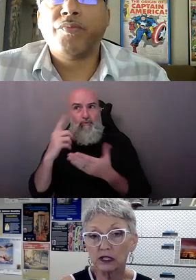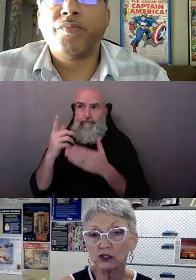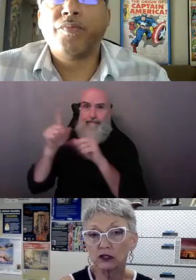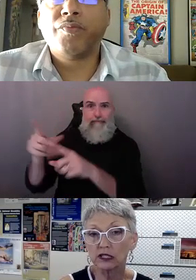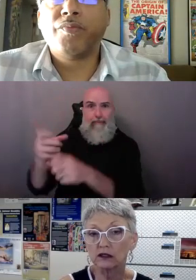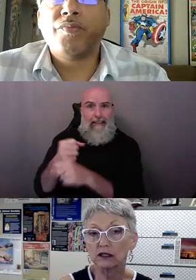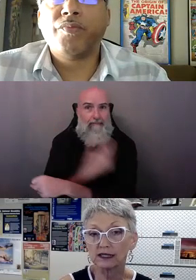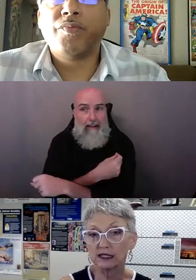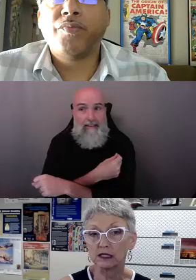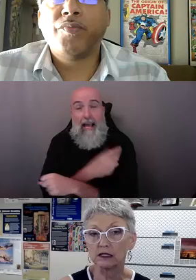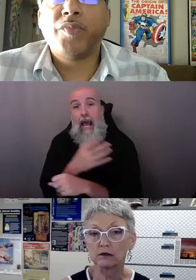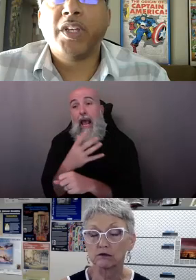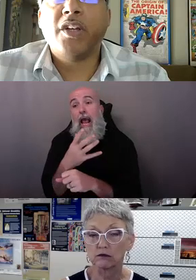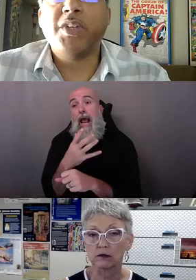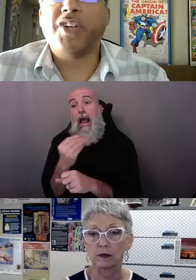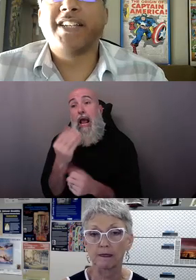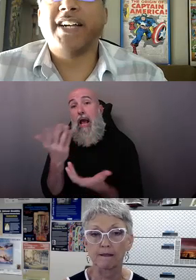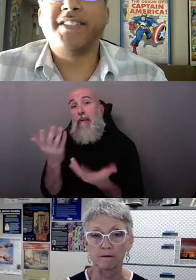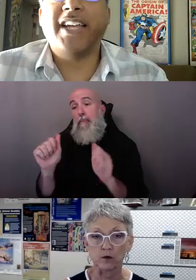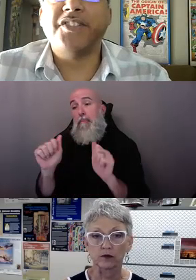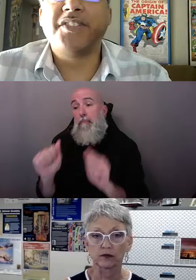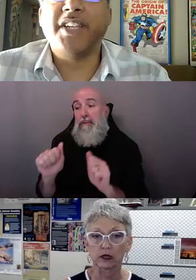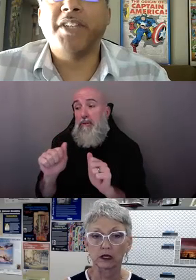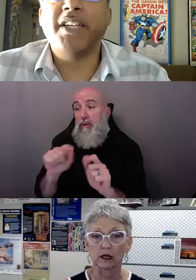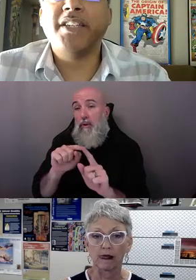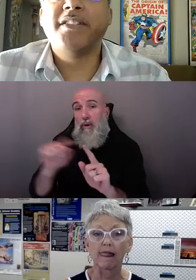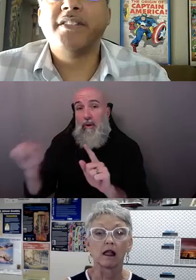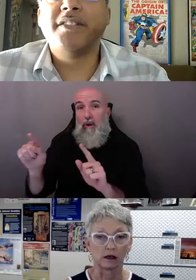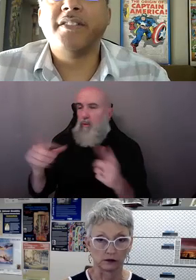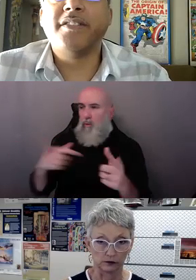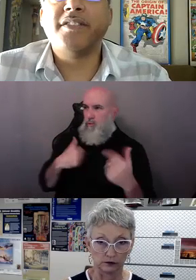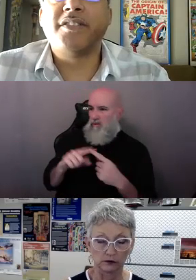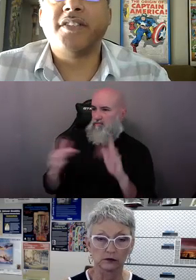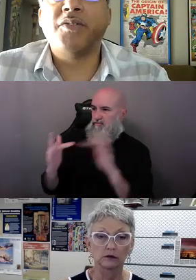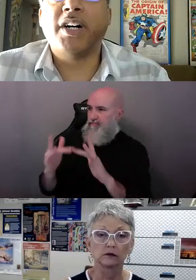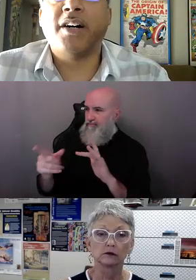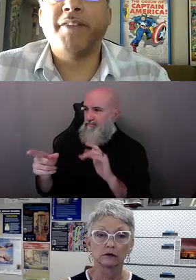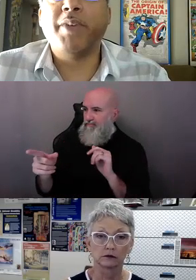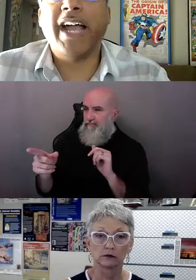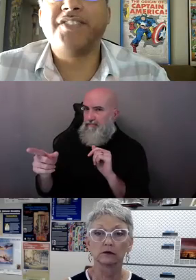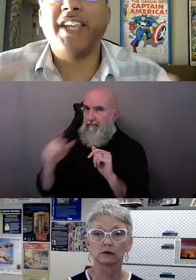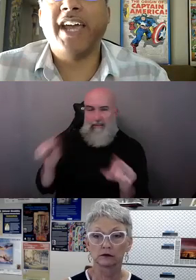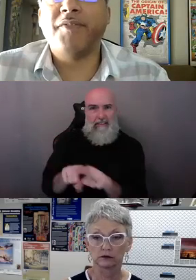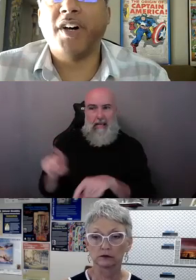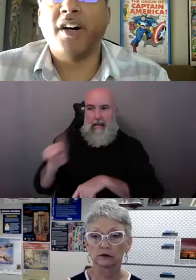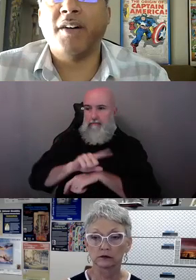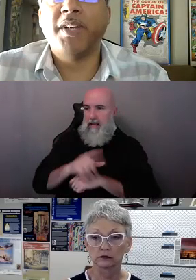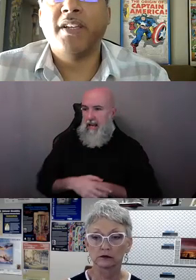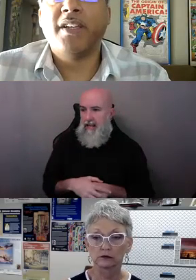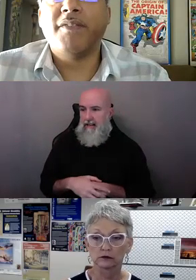and potential legal assistance? We try to contact you the same day. So, and we actually have